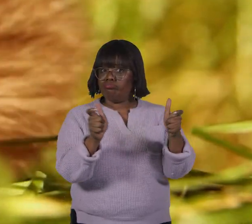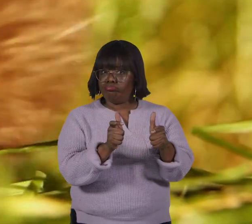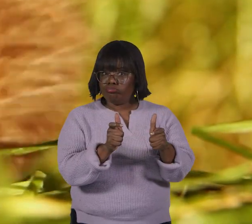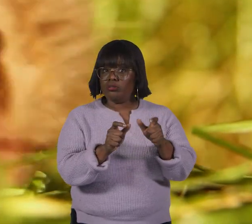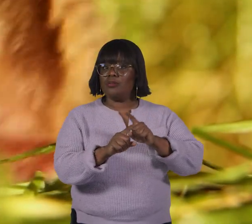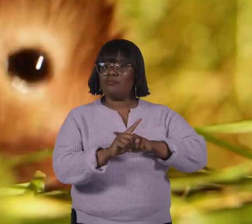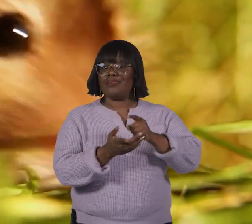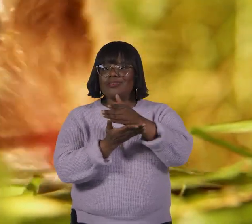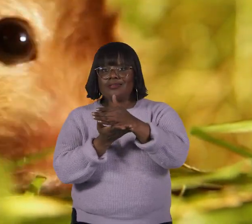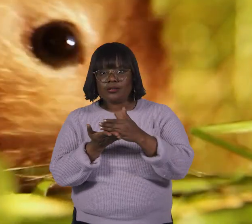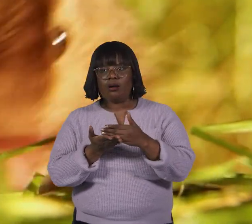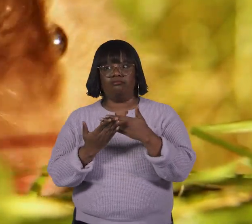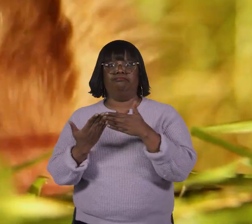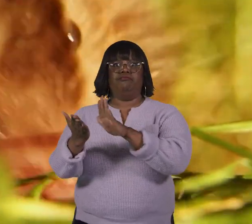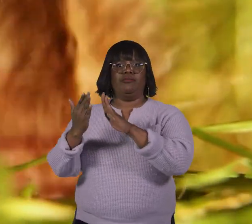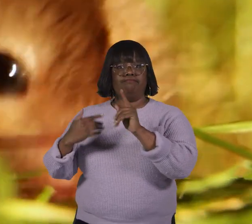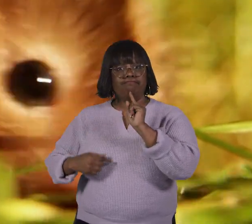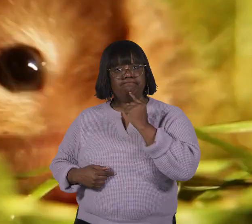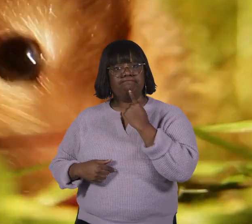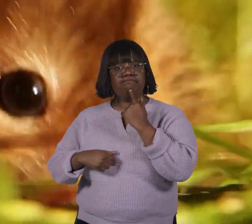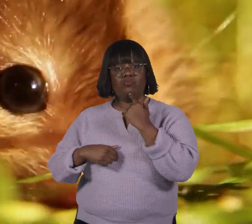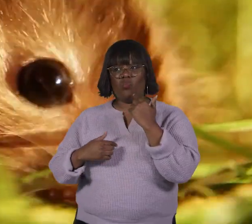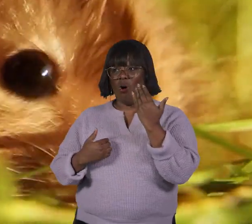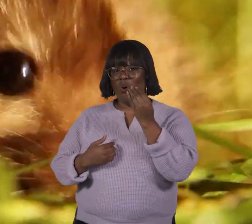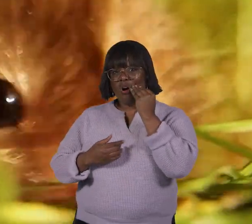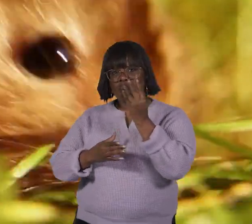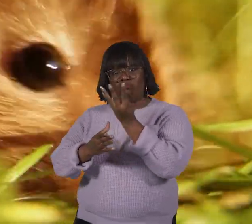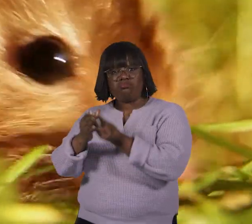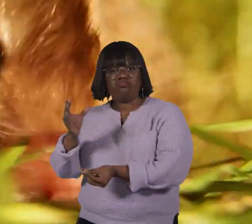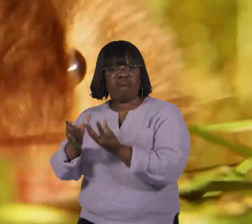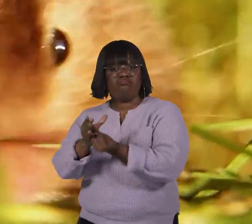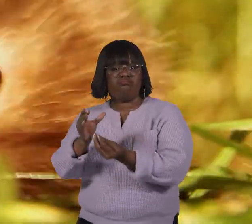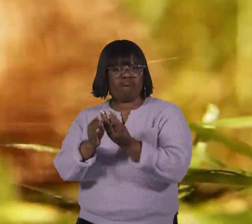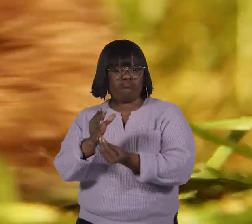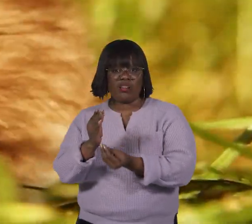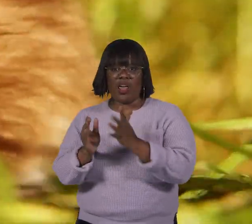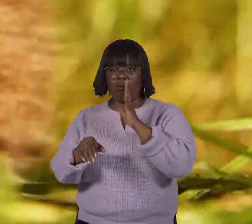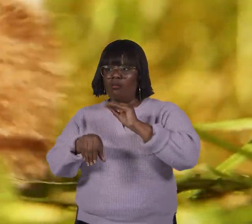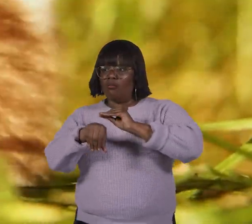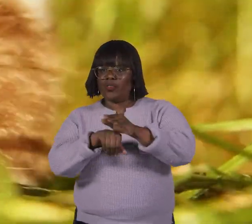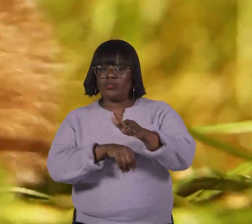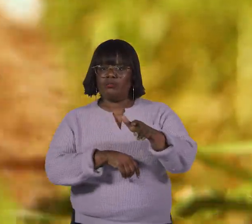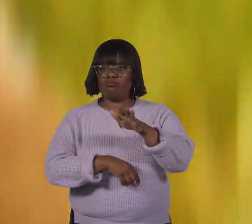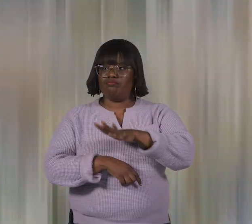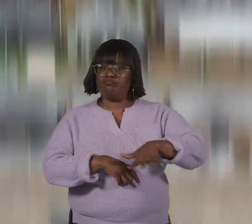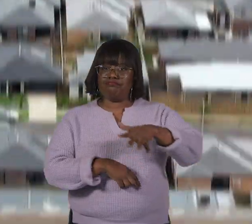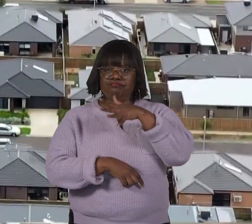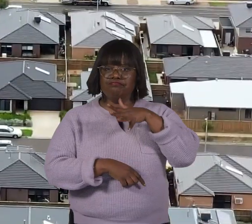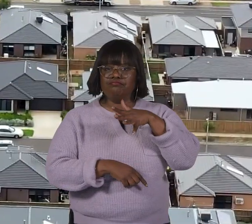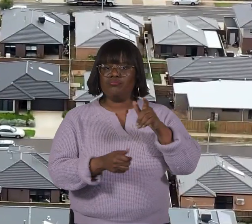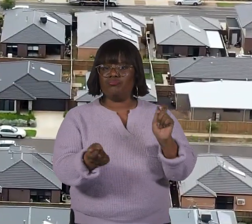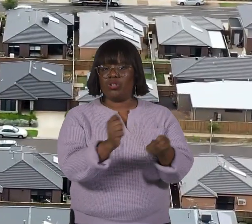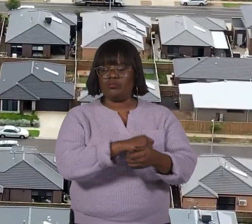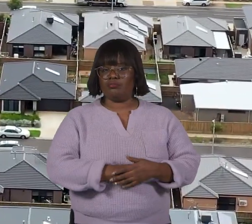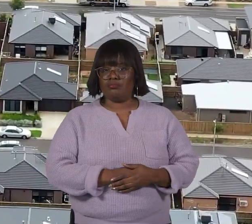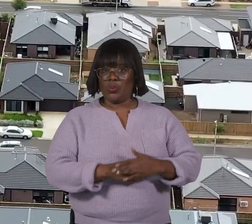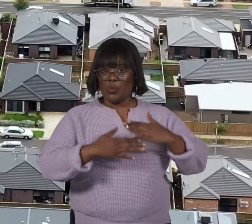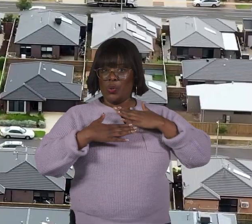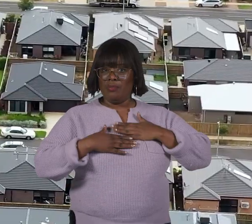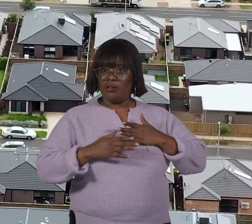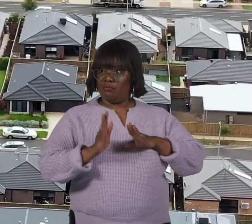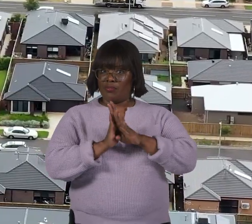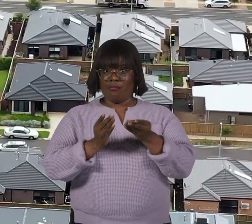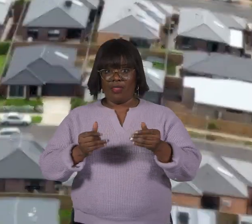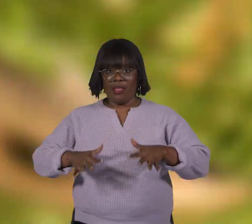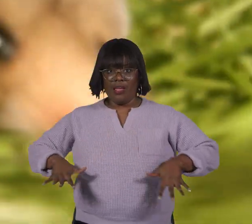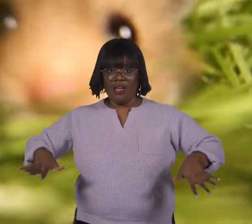some species face threats due to habitat loss and changes in agricultural practices as humans develop land for